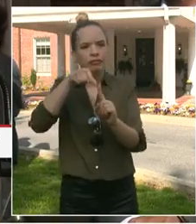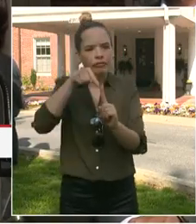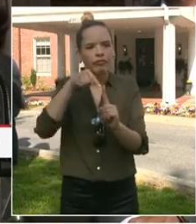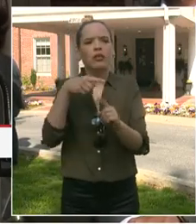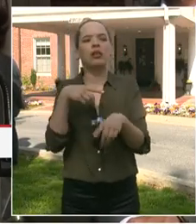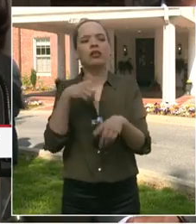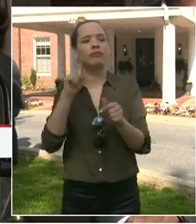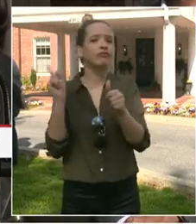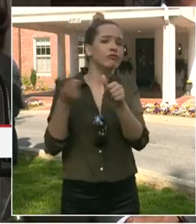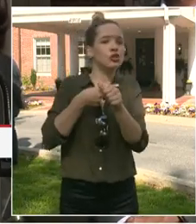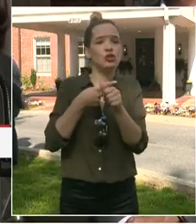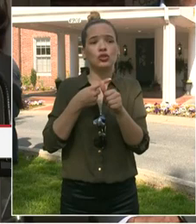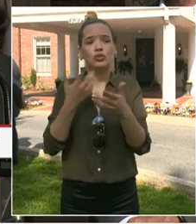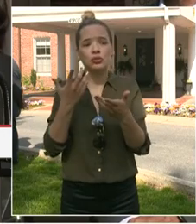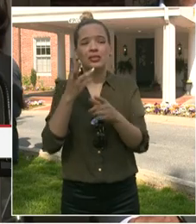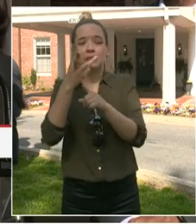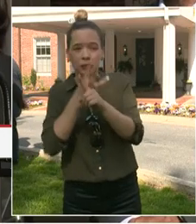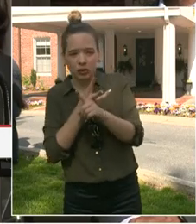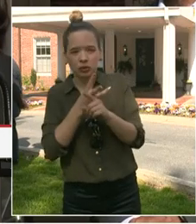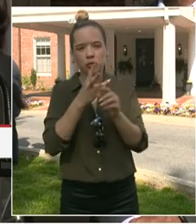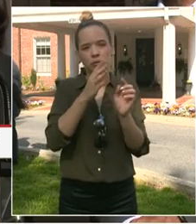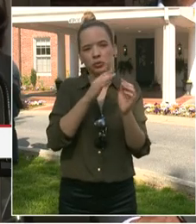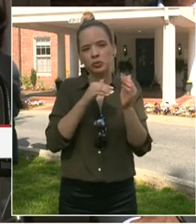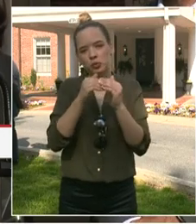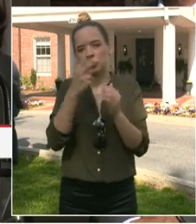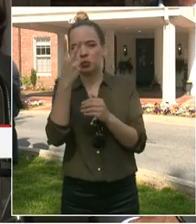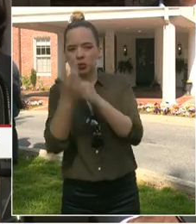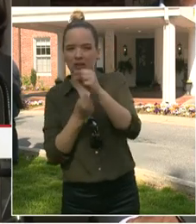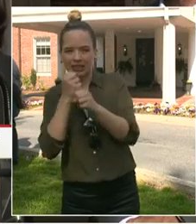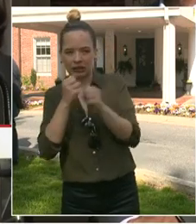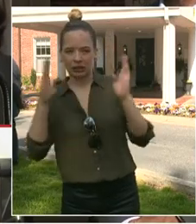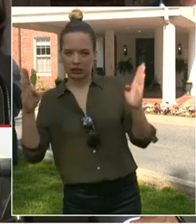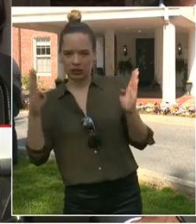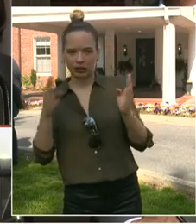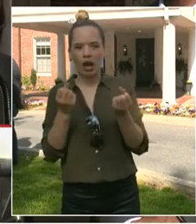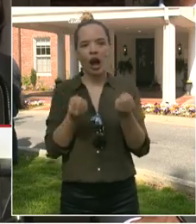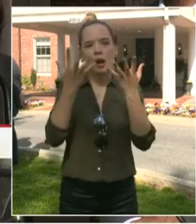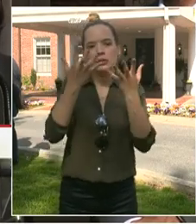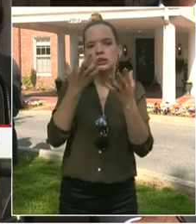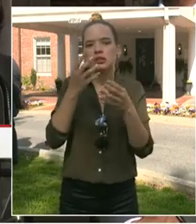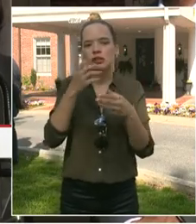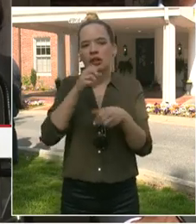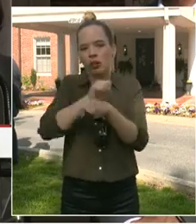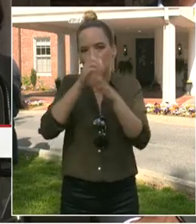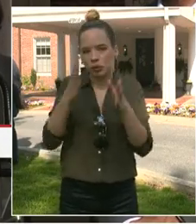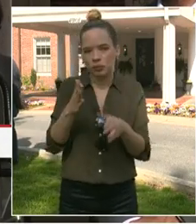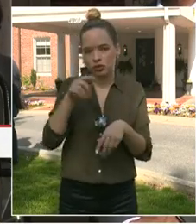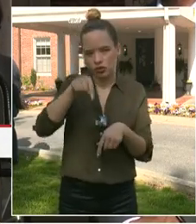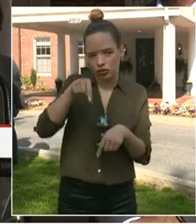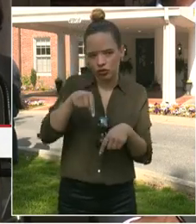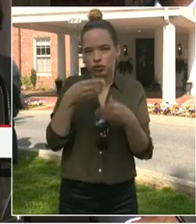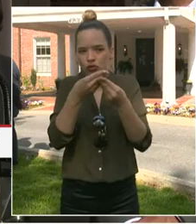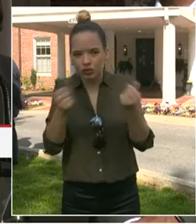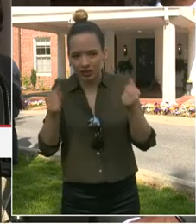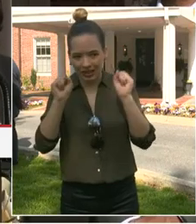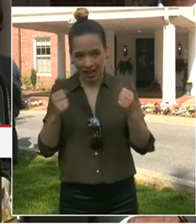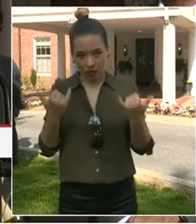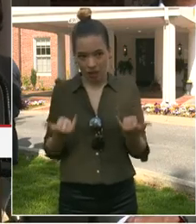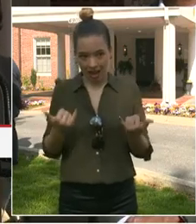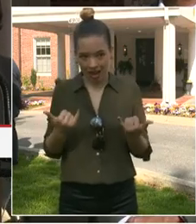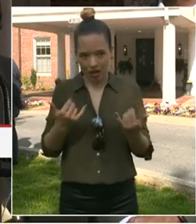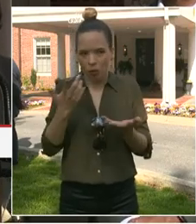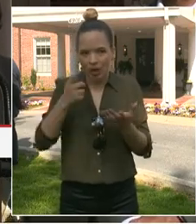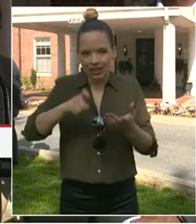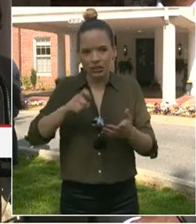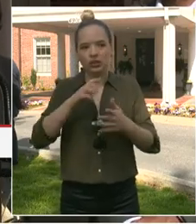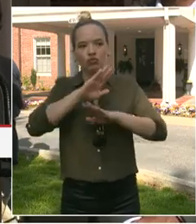that many of our healthcare employers need solutions now. They need relief now. However,